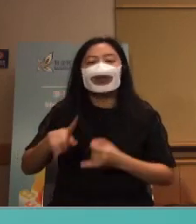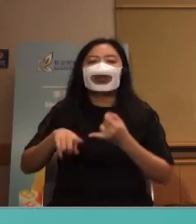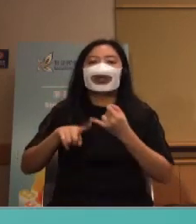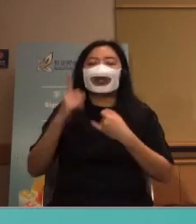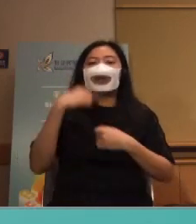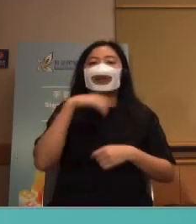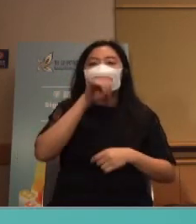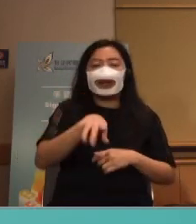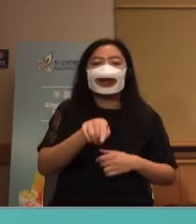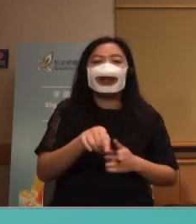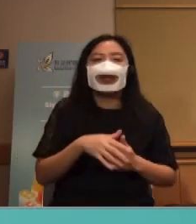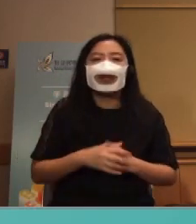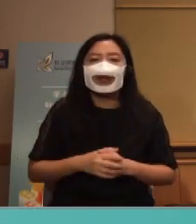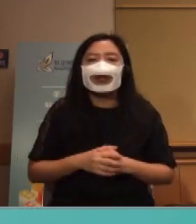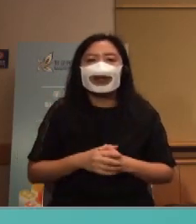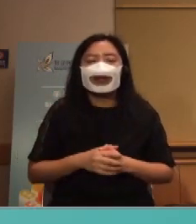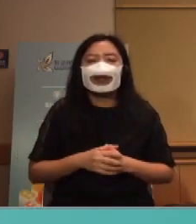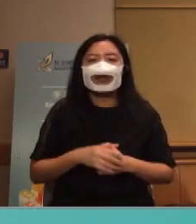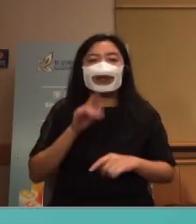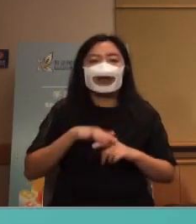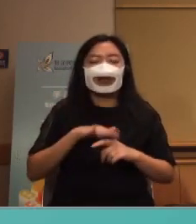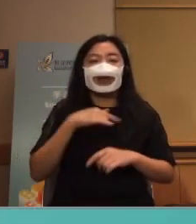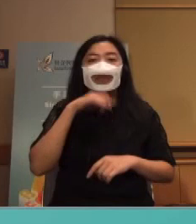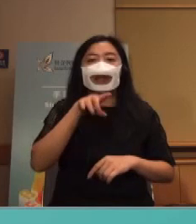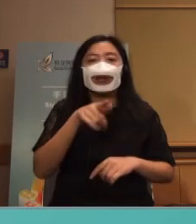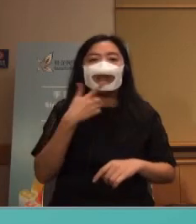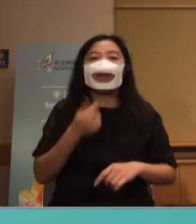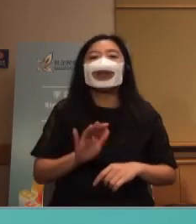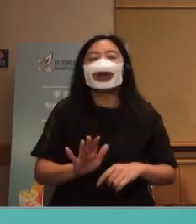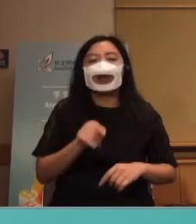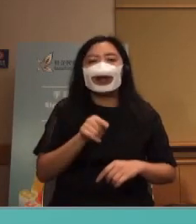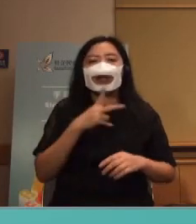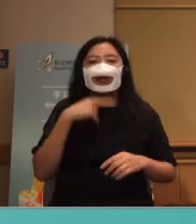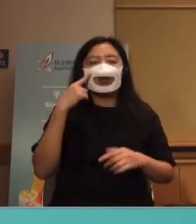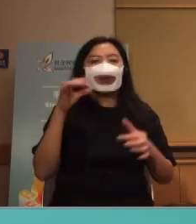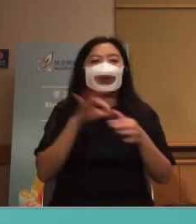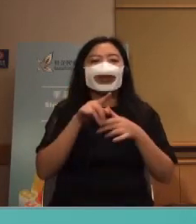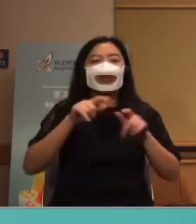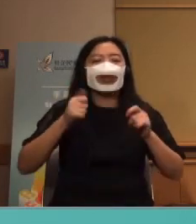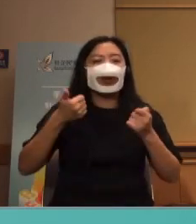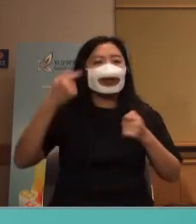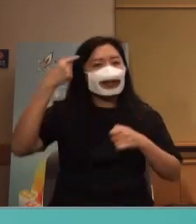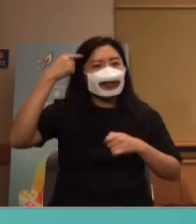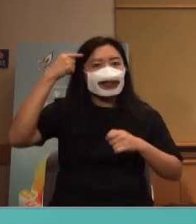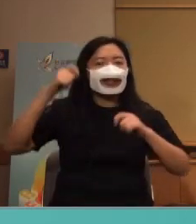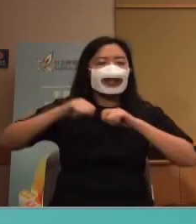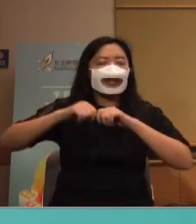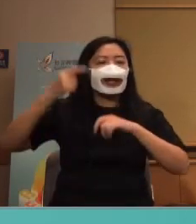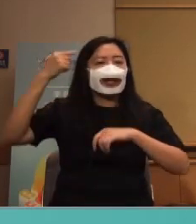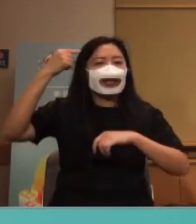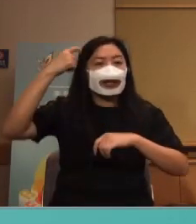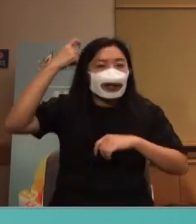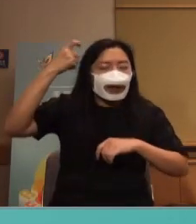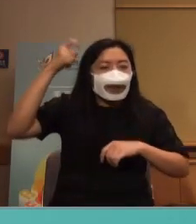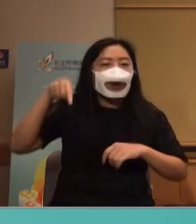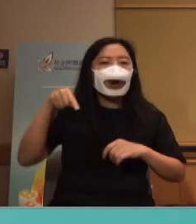also kind of a tough question, but a really philosophical one, and one that, you know, before when we did our panel preparation, we asked ourselves this.